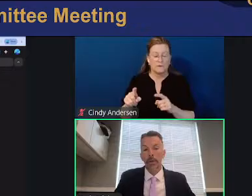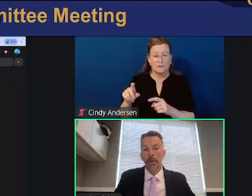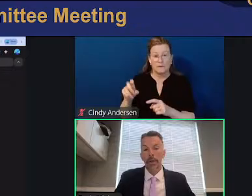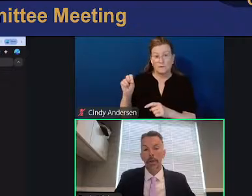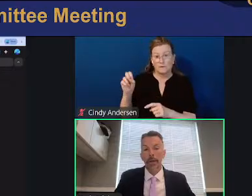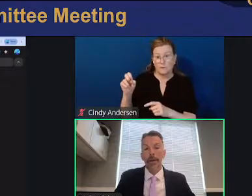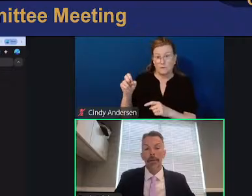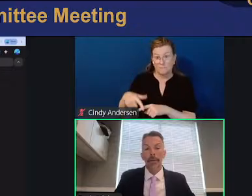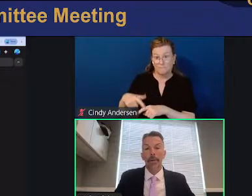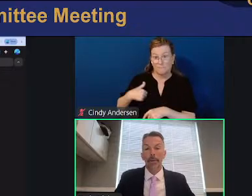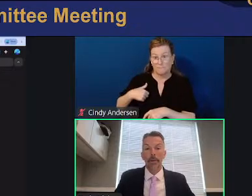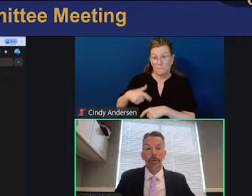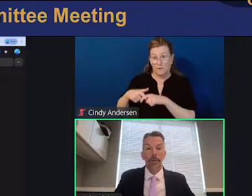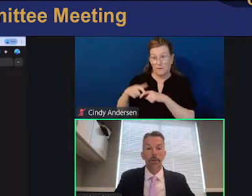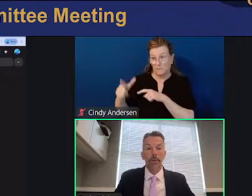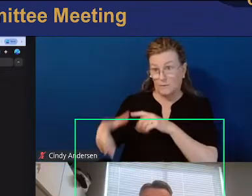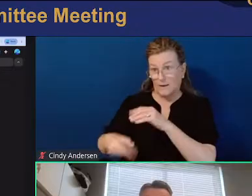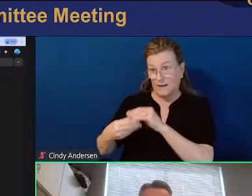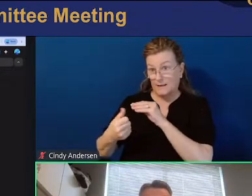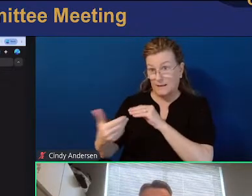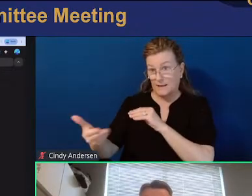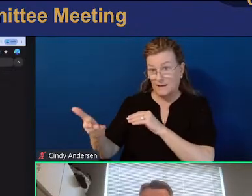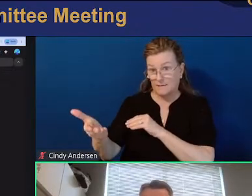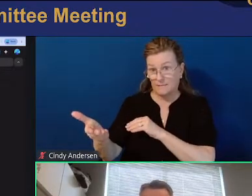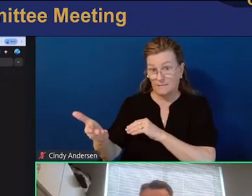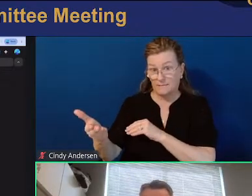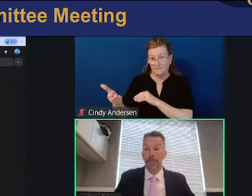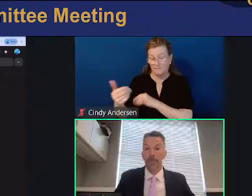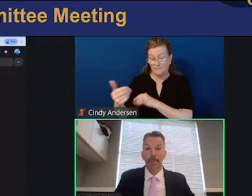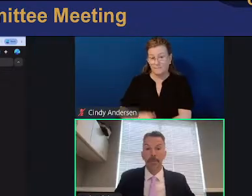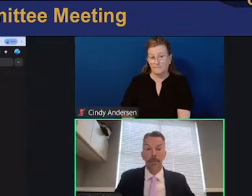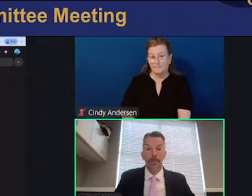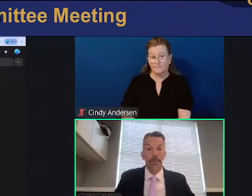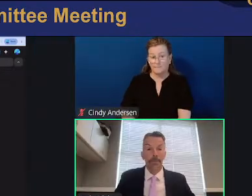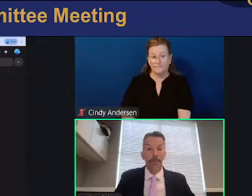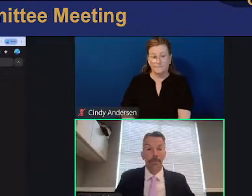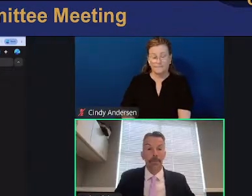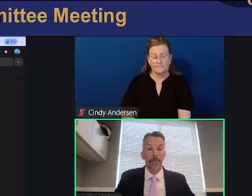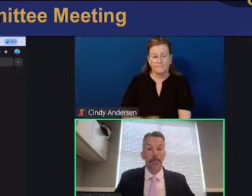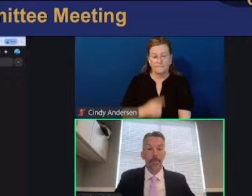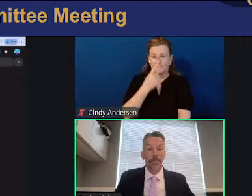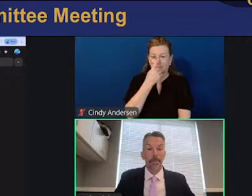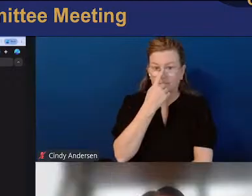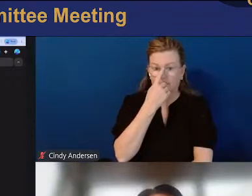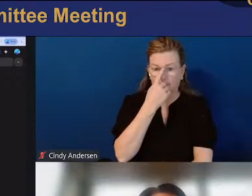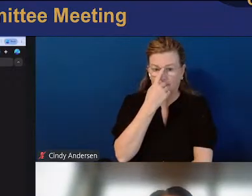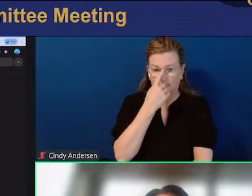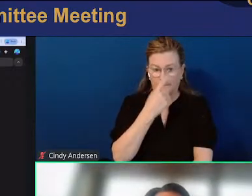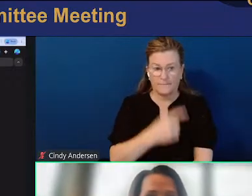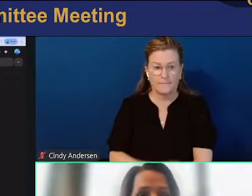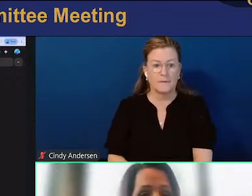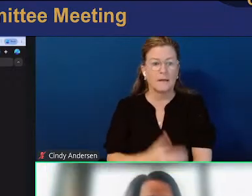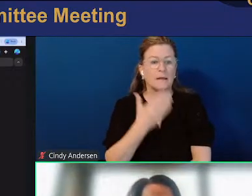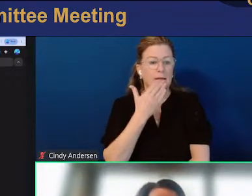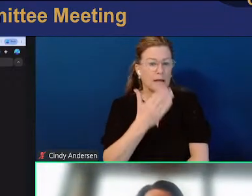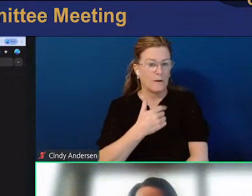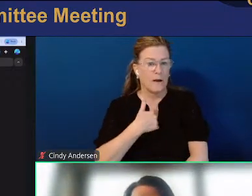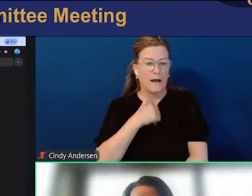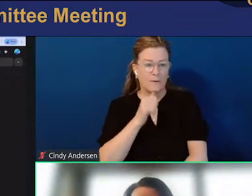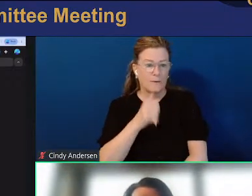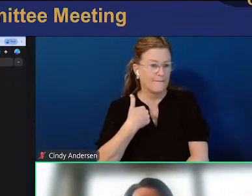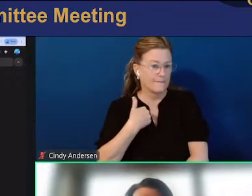have anything you'd like to add to this item. Thank you. I do